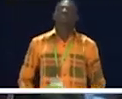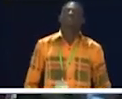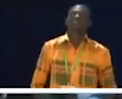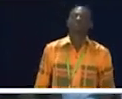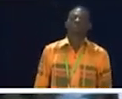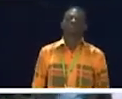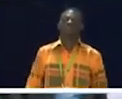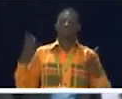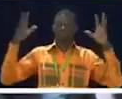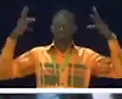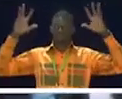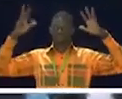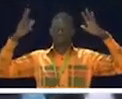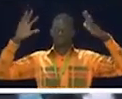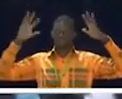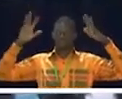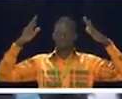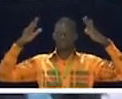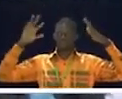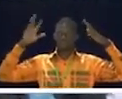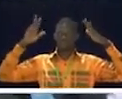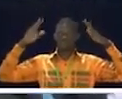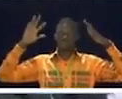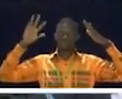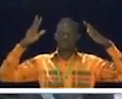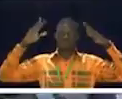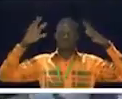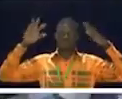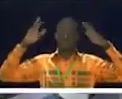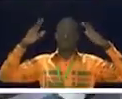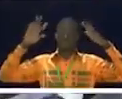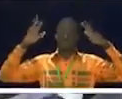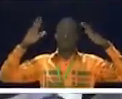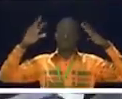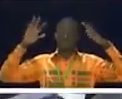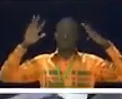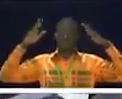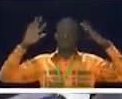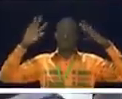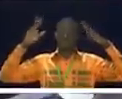If you want to clap, clap to Jesus. If you want to clap, do it better. Oh, Jesus.